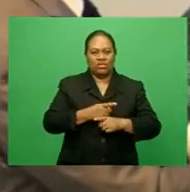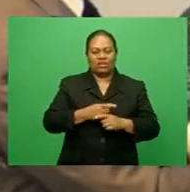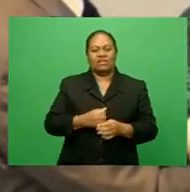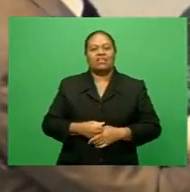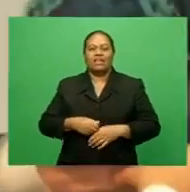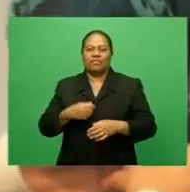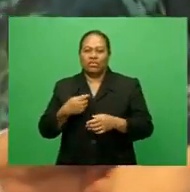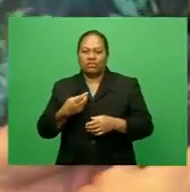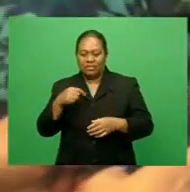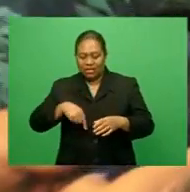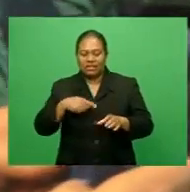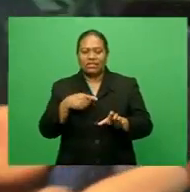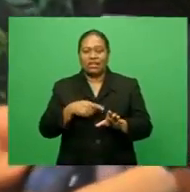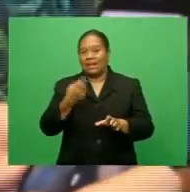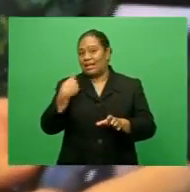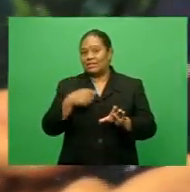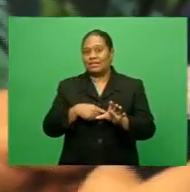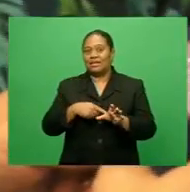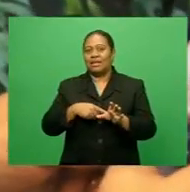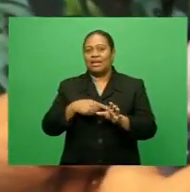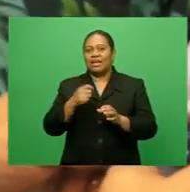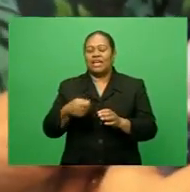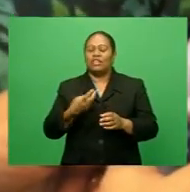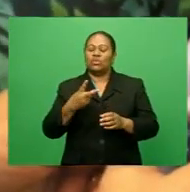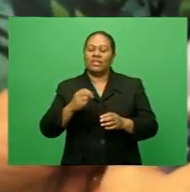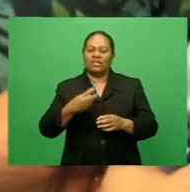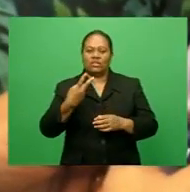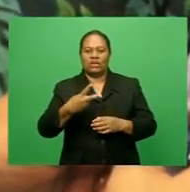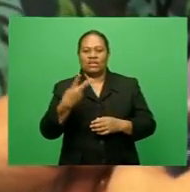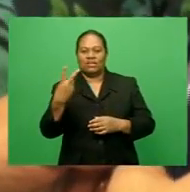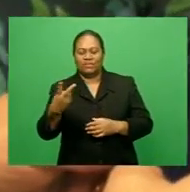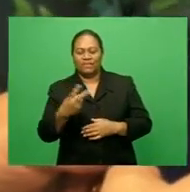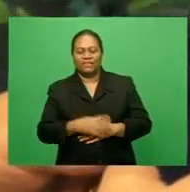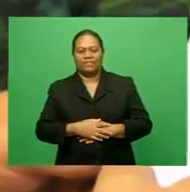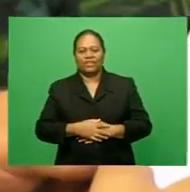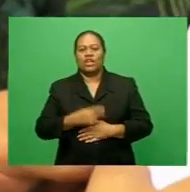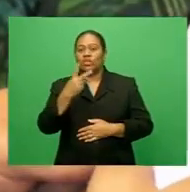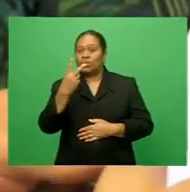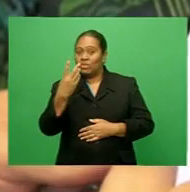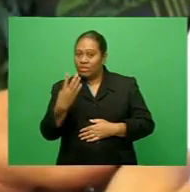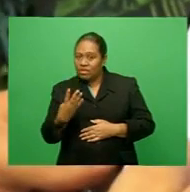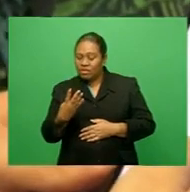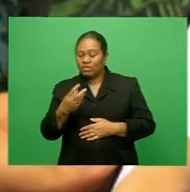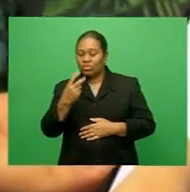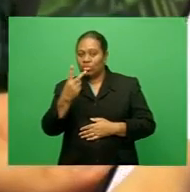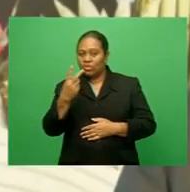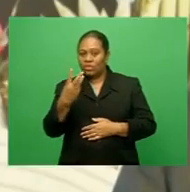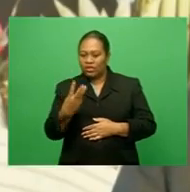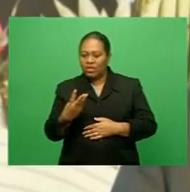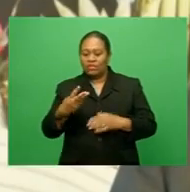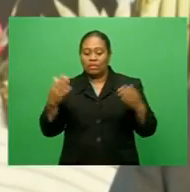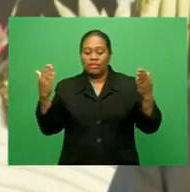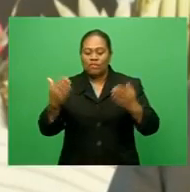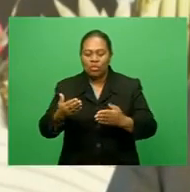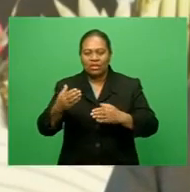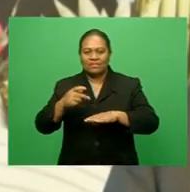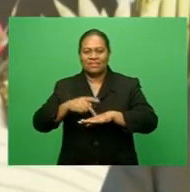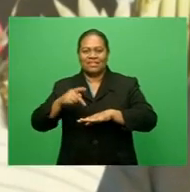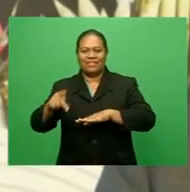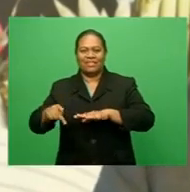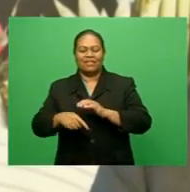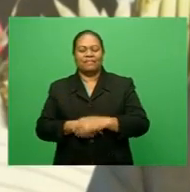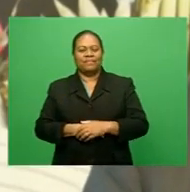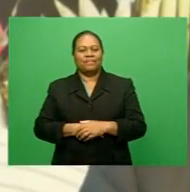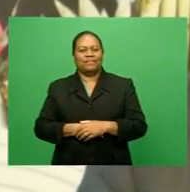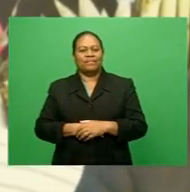2022. In addition, 2/3 of this would be focused on the Pacific, and at